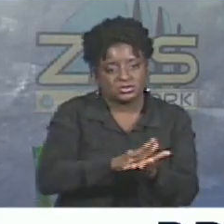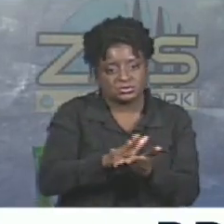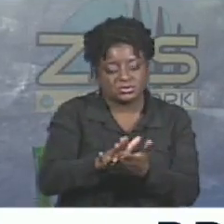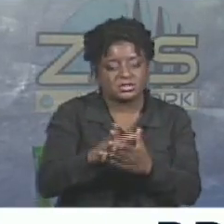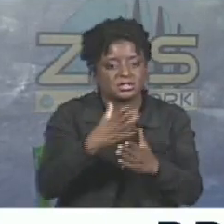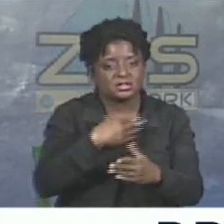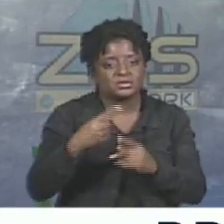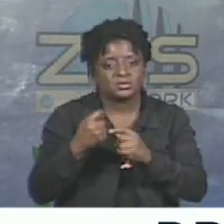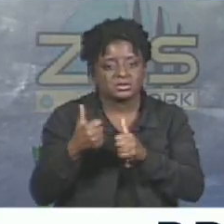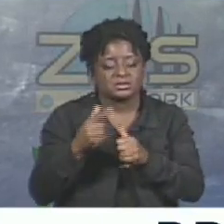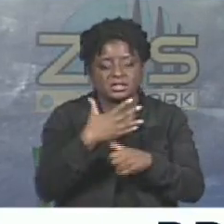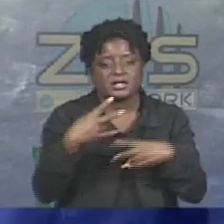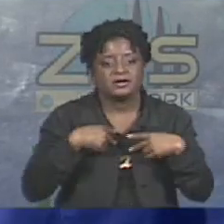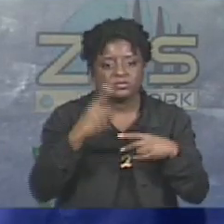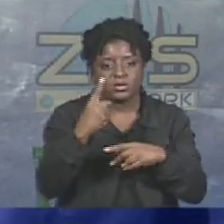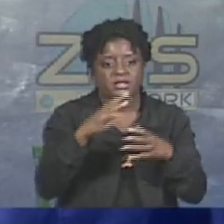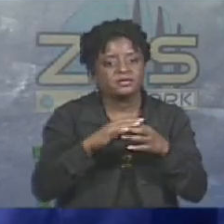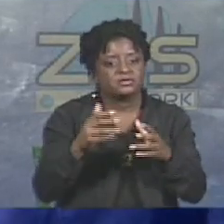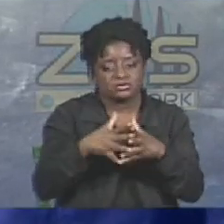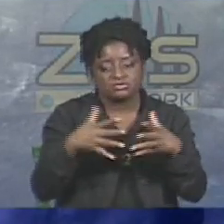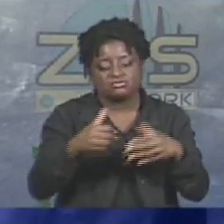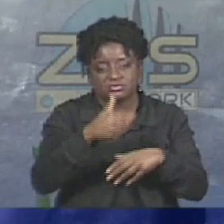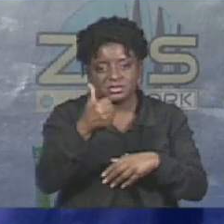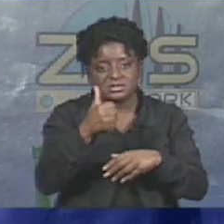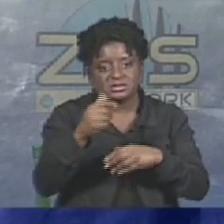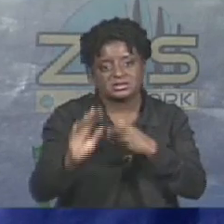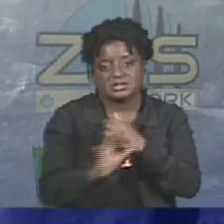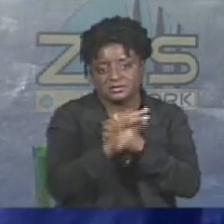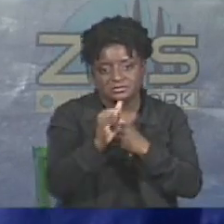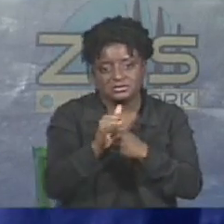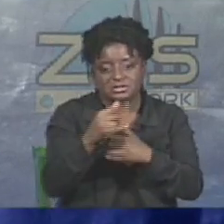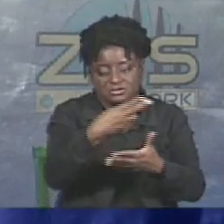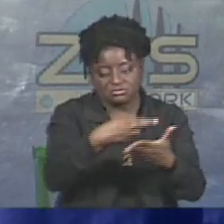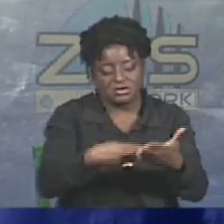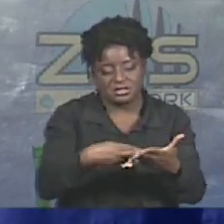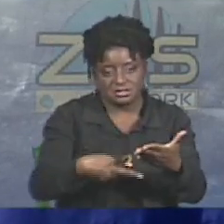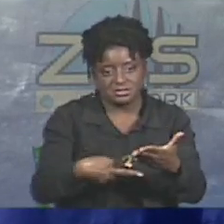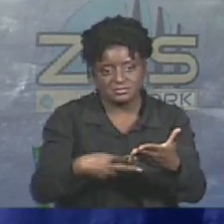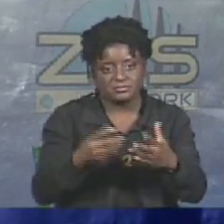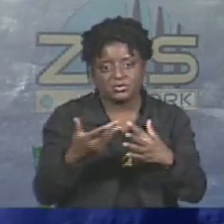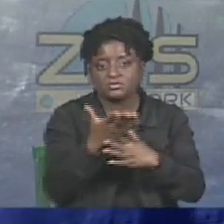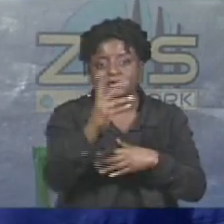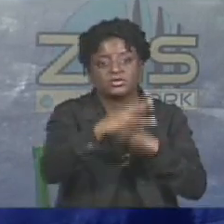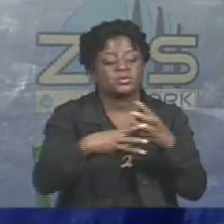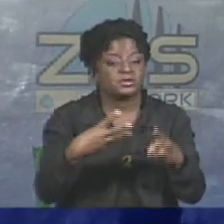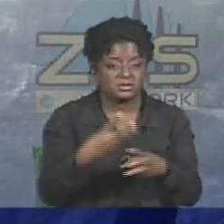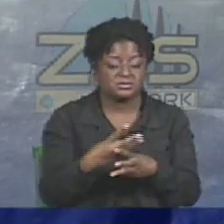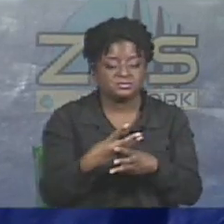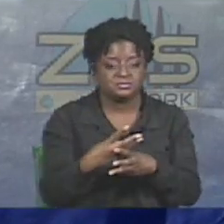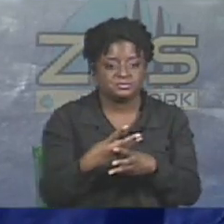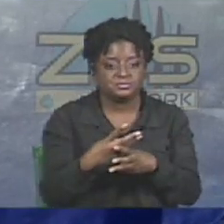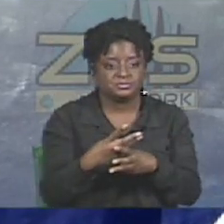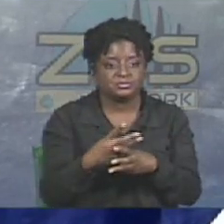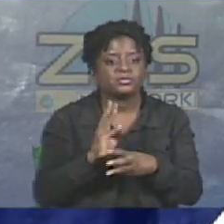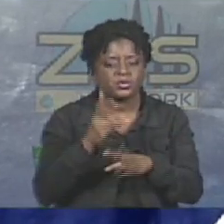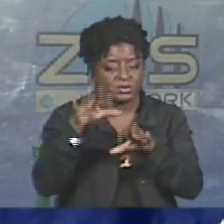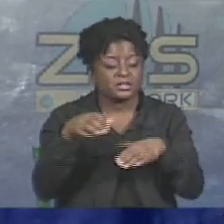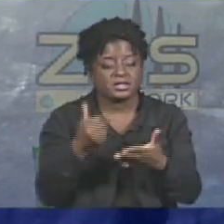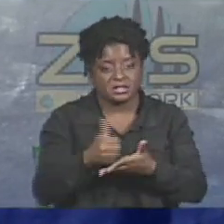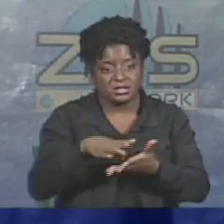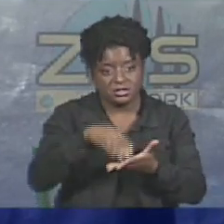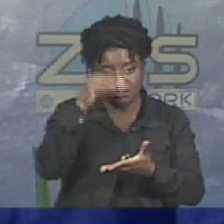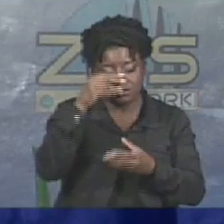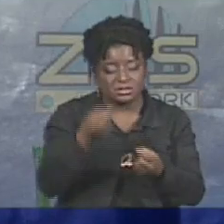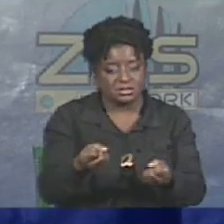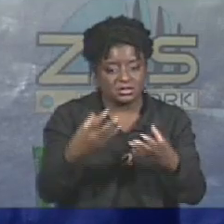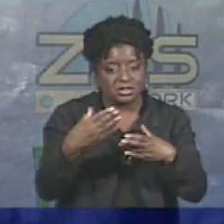one of the greatest safety record throughout the world. And we can learn a lot in terms